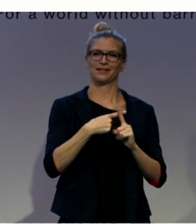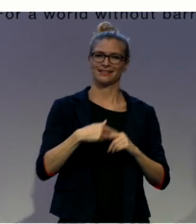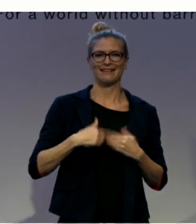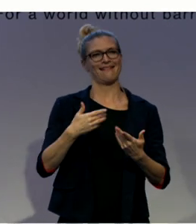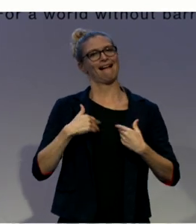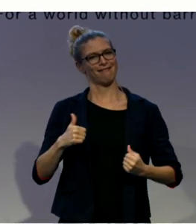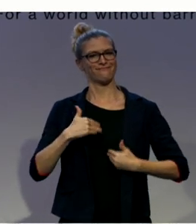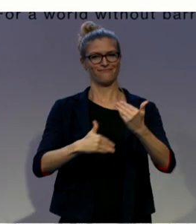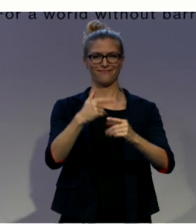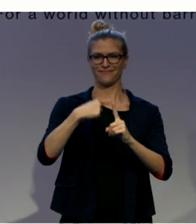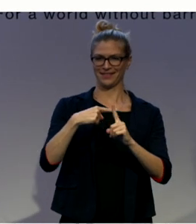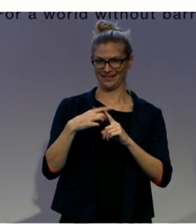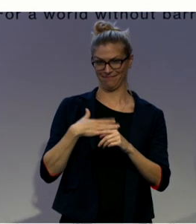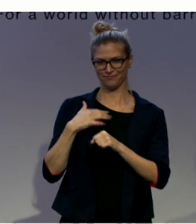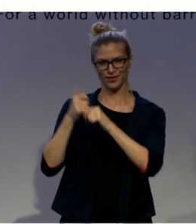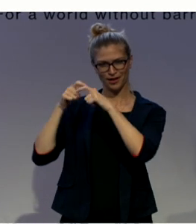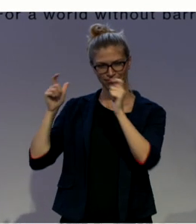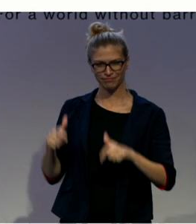influence the positive change.